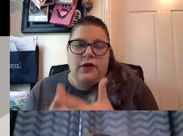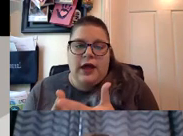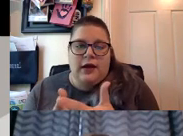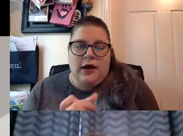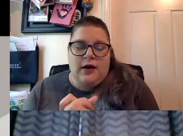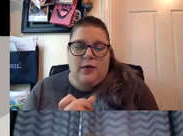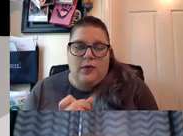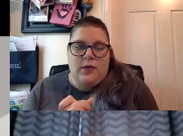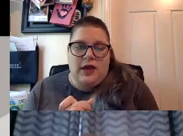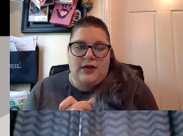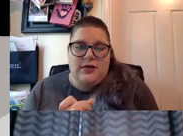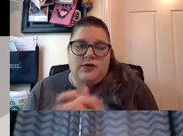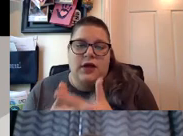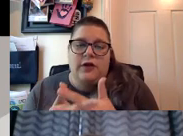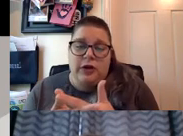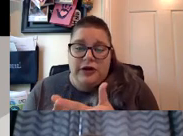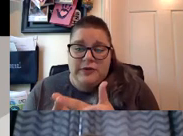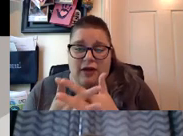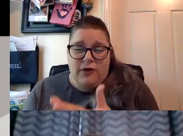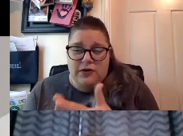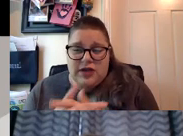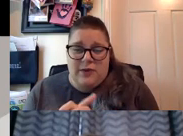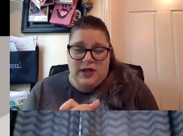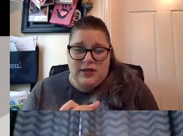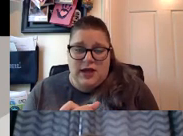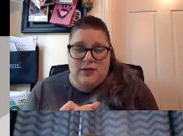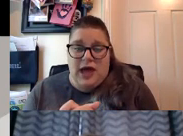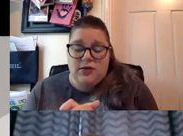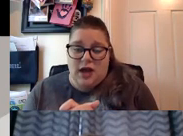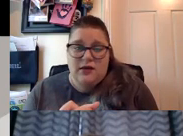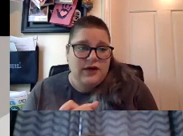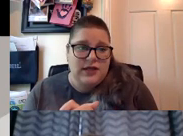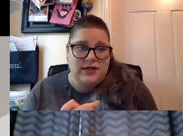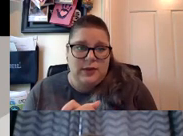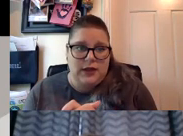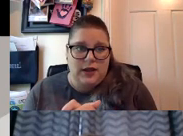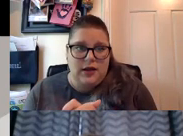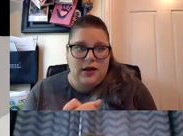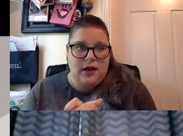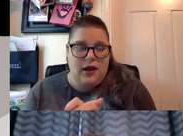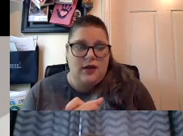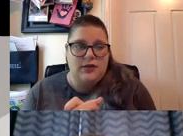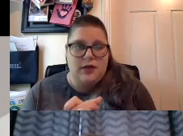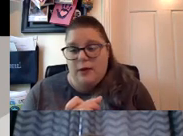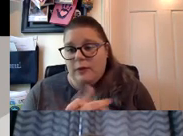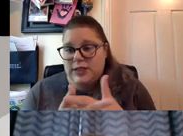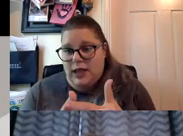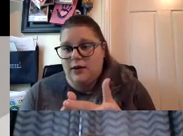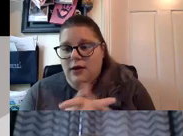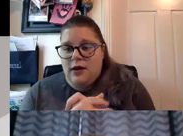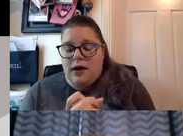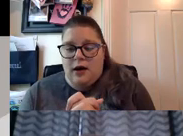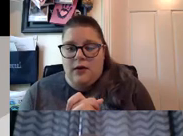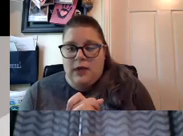The other thing is using other programs like Photoshop and InDesign without checking for accessibility is a common